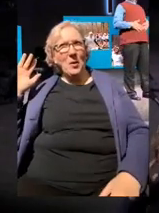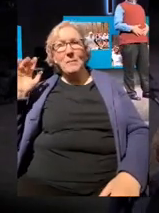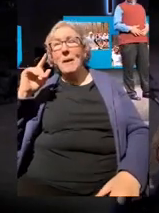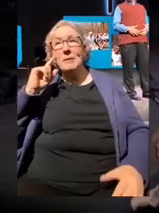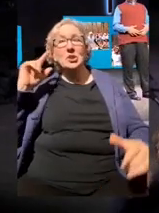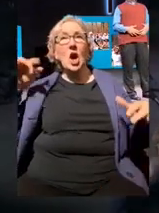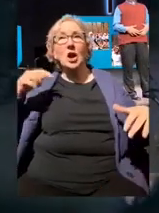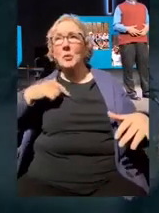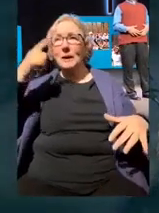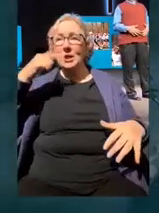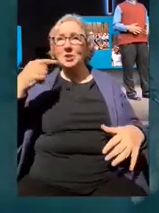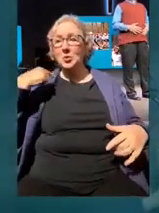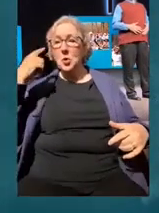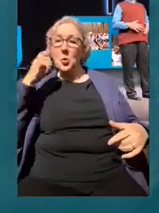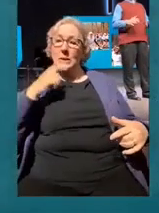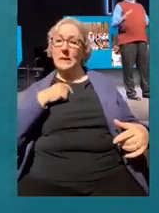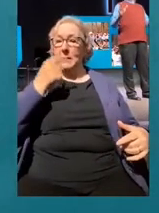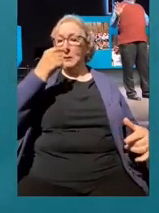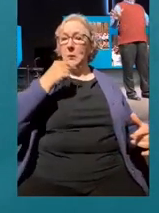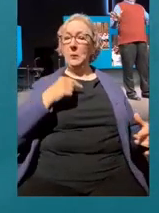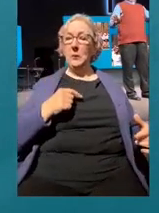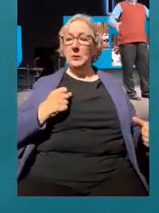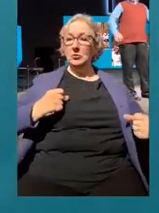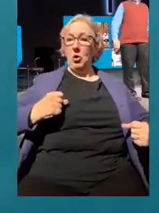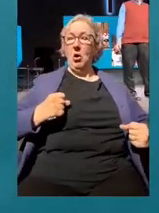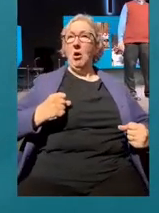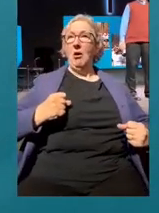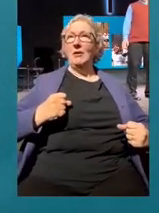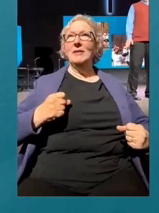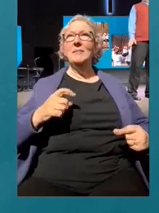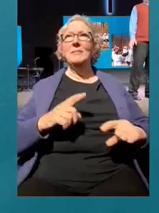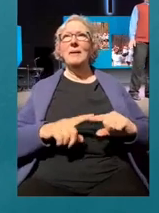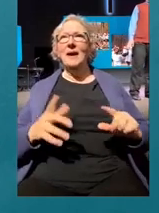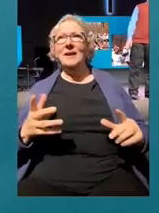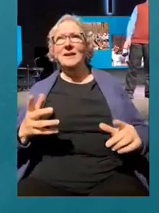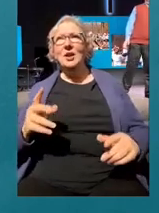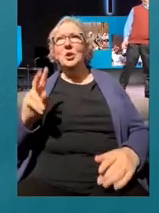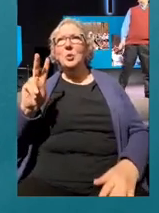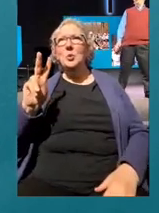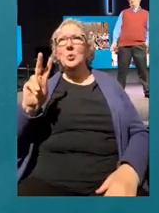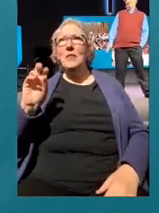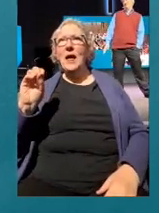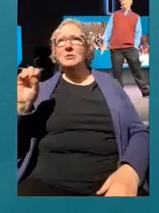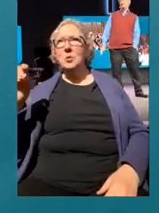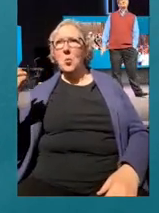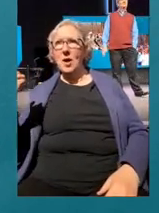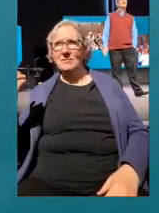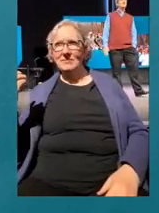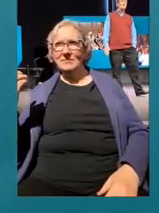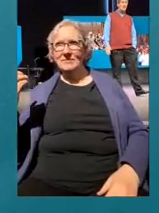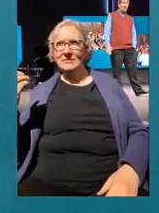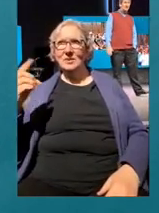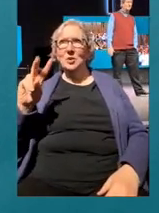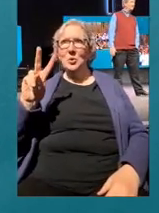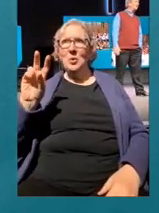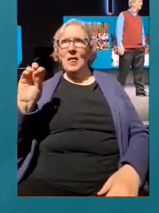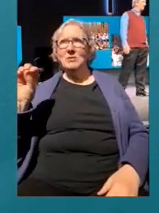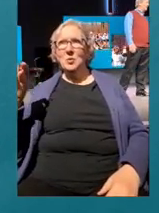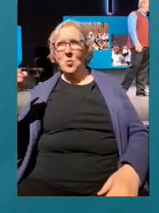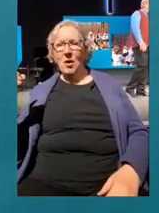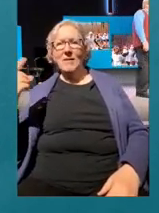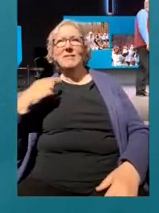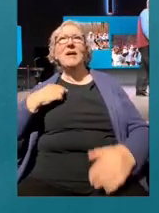figure you see in front. But it was 2001. It was 2001 when I ran